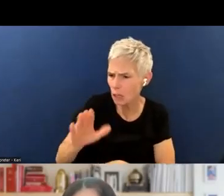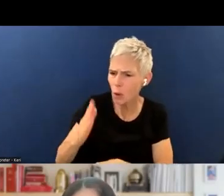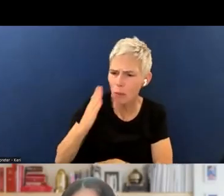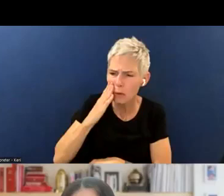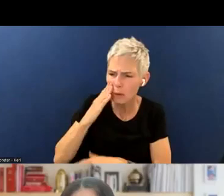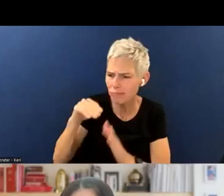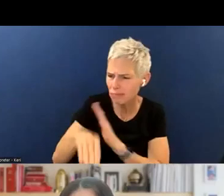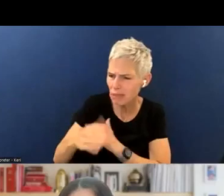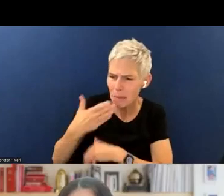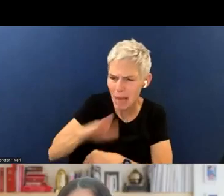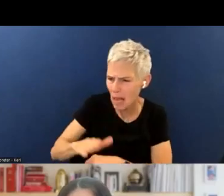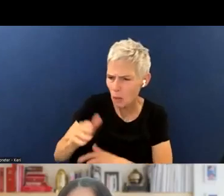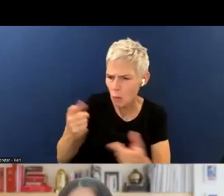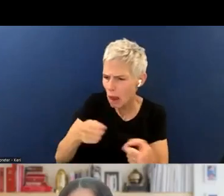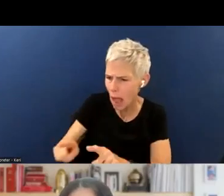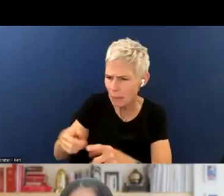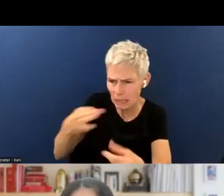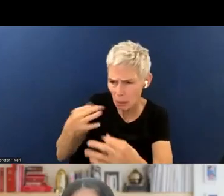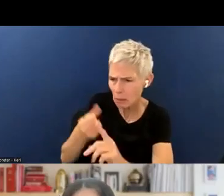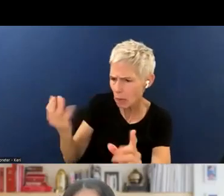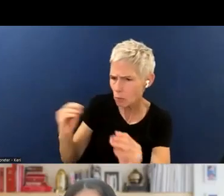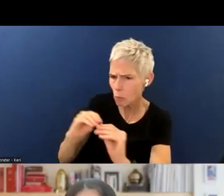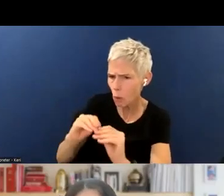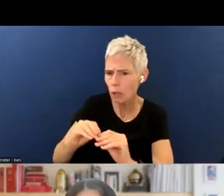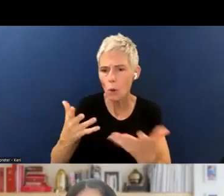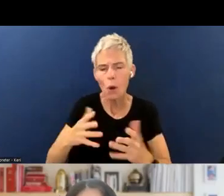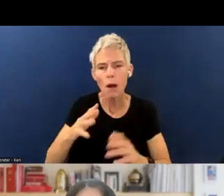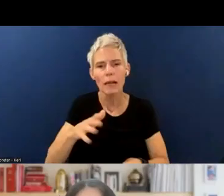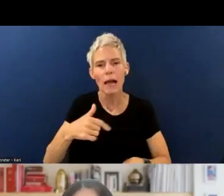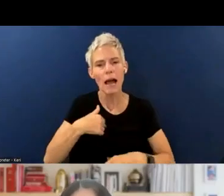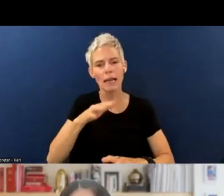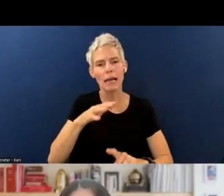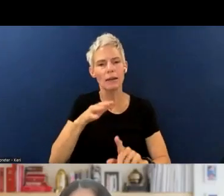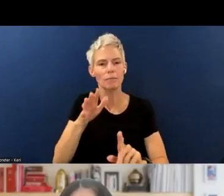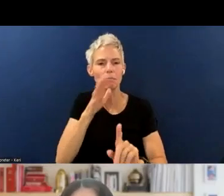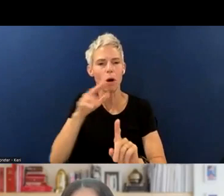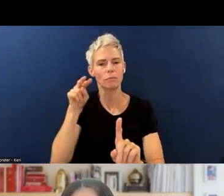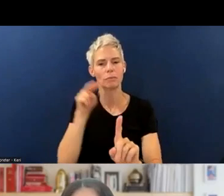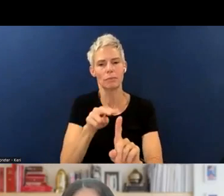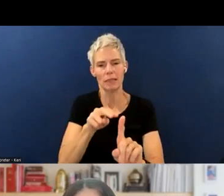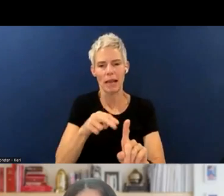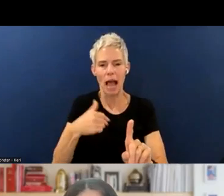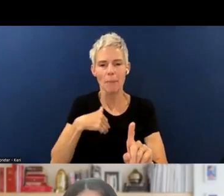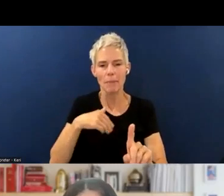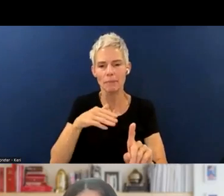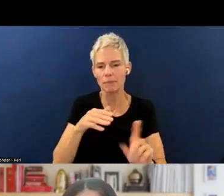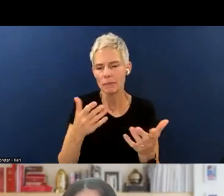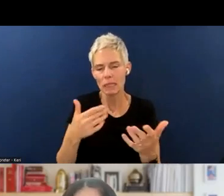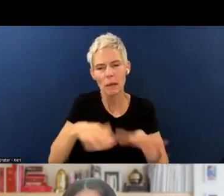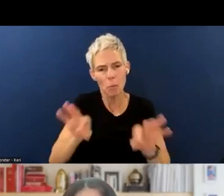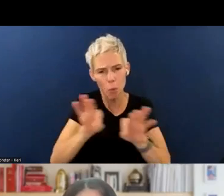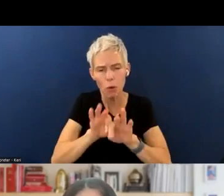support my son. So I like to talk about it from a mom's perspective, even though I'm a CEO, as to why these things are